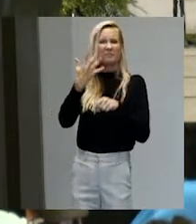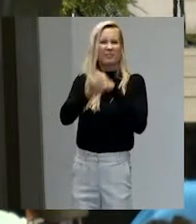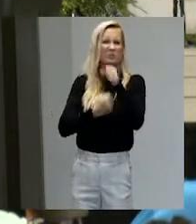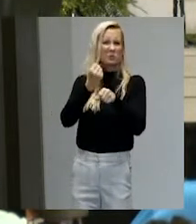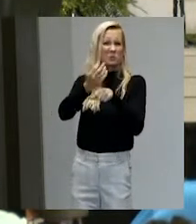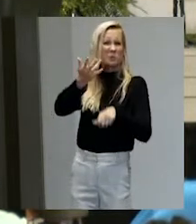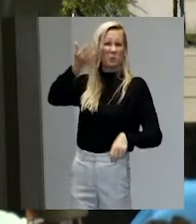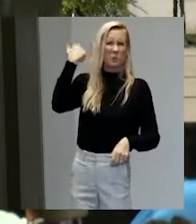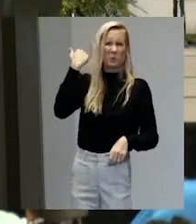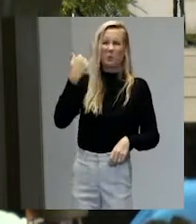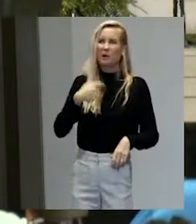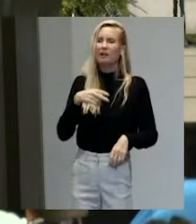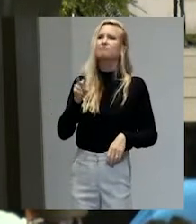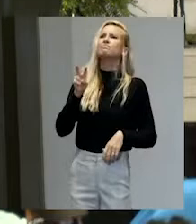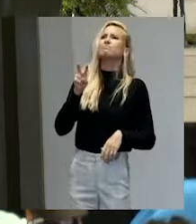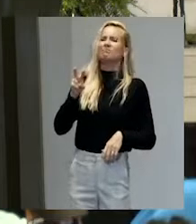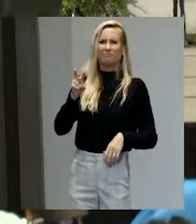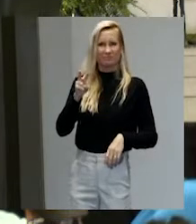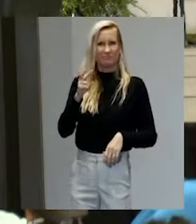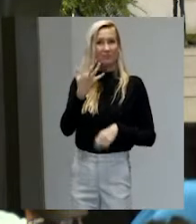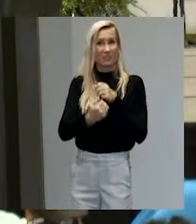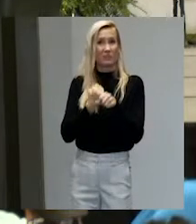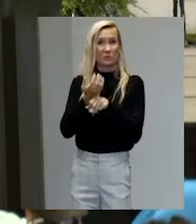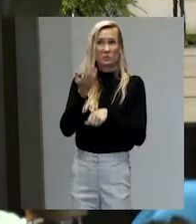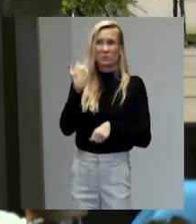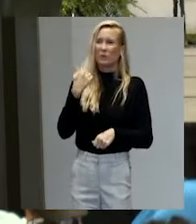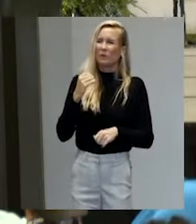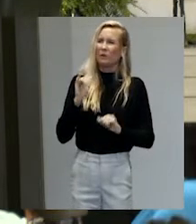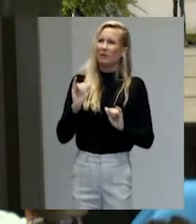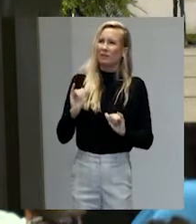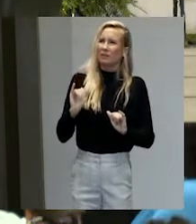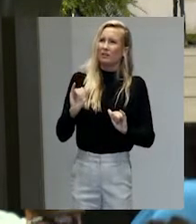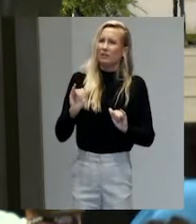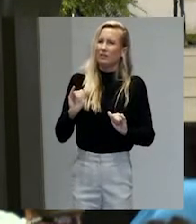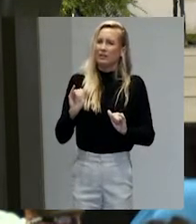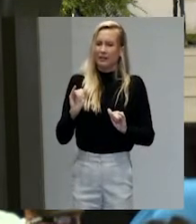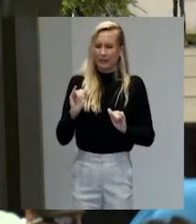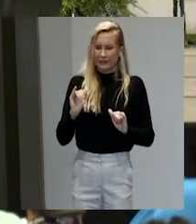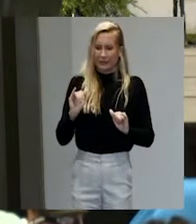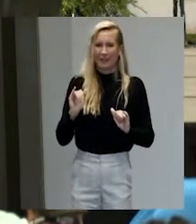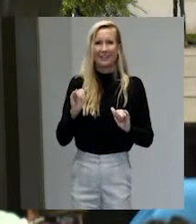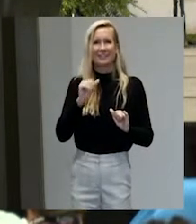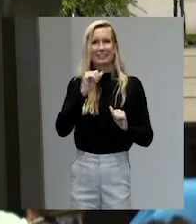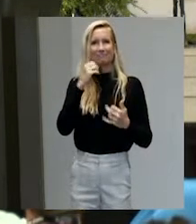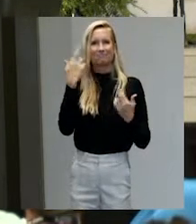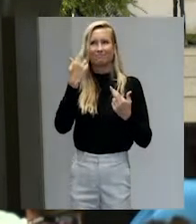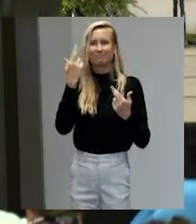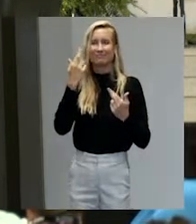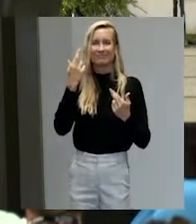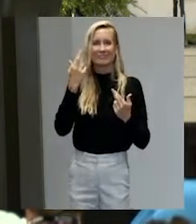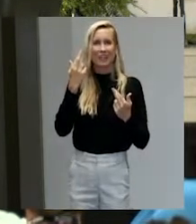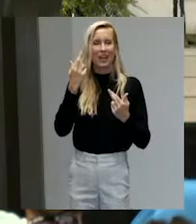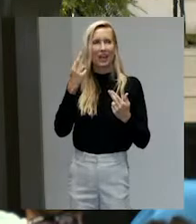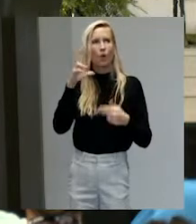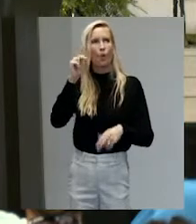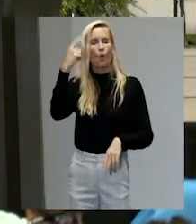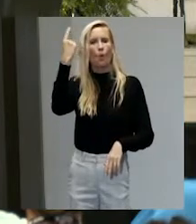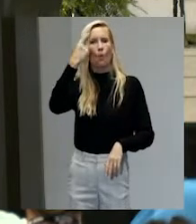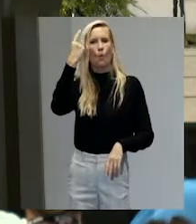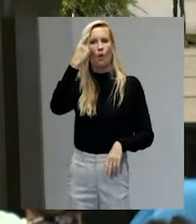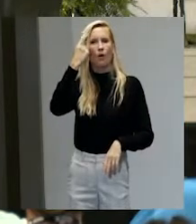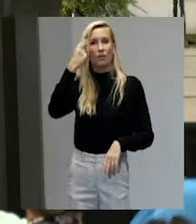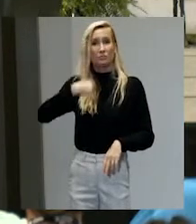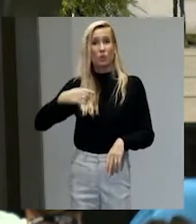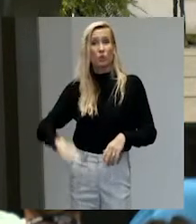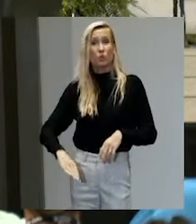very much learning about some of these unrelated baby obstacles as a child that I didn't associate to be connected